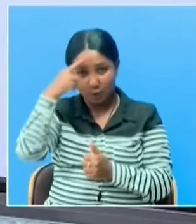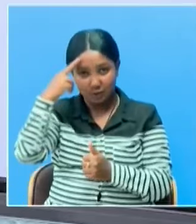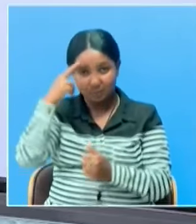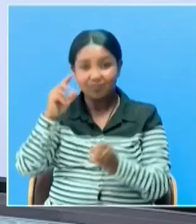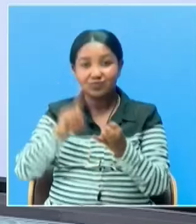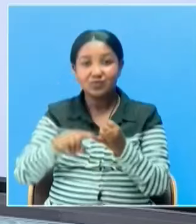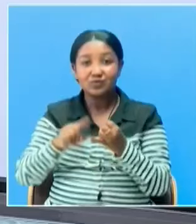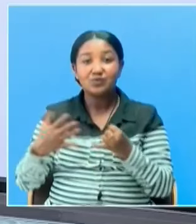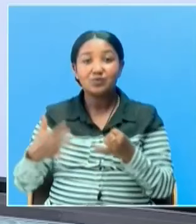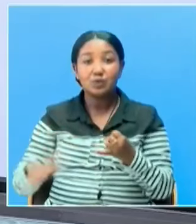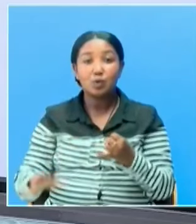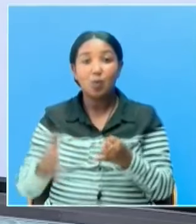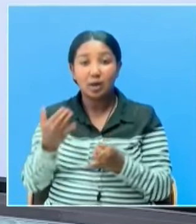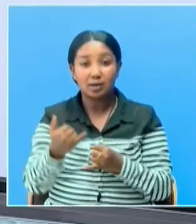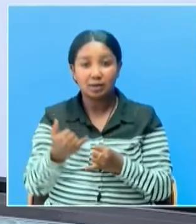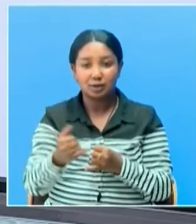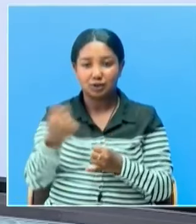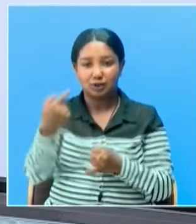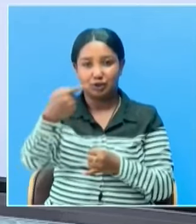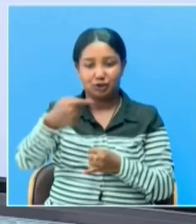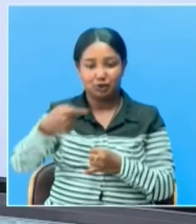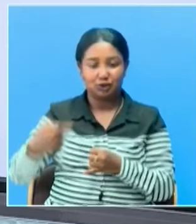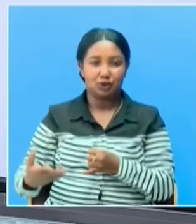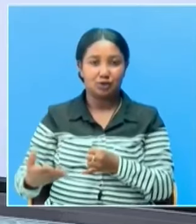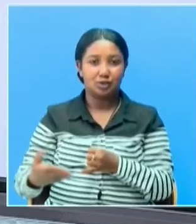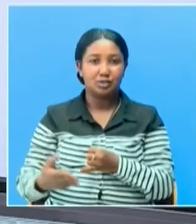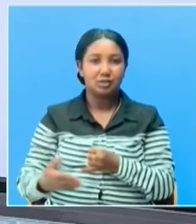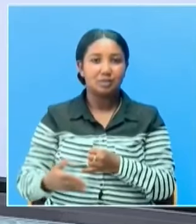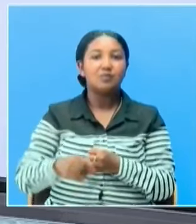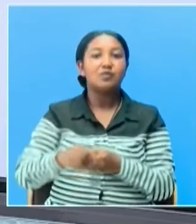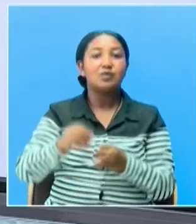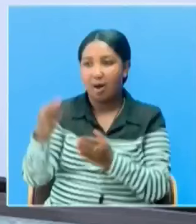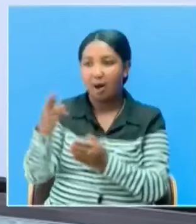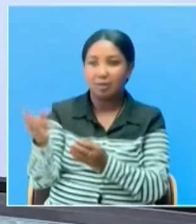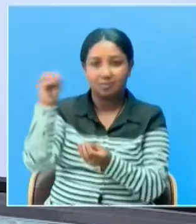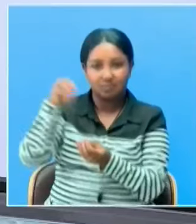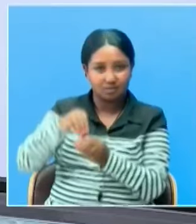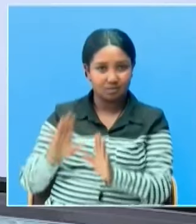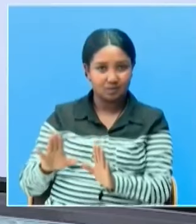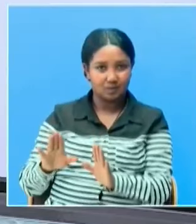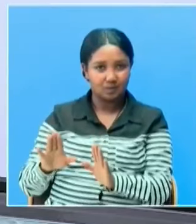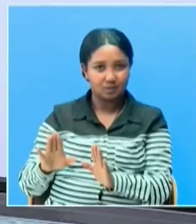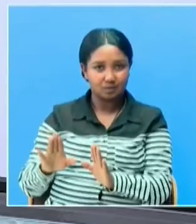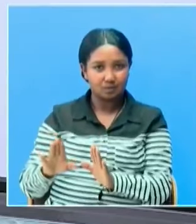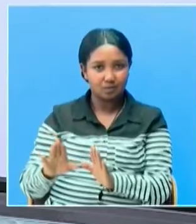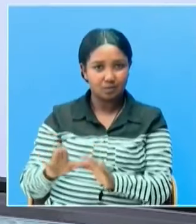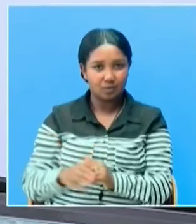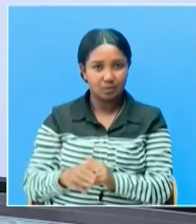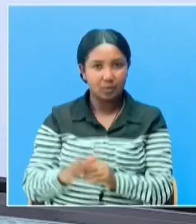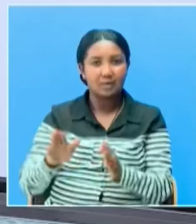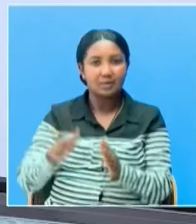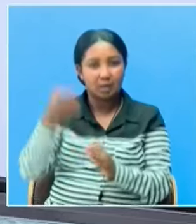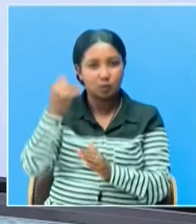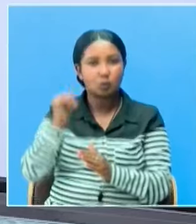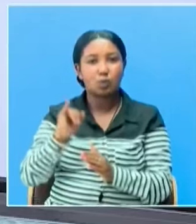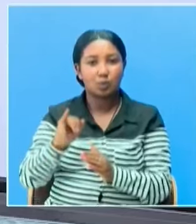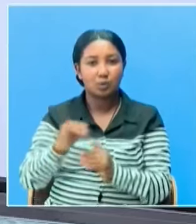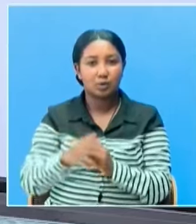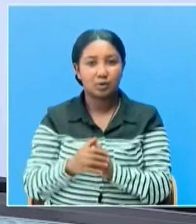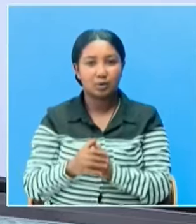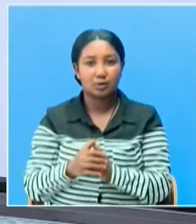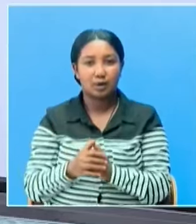in G. If it is ended in E, we have to add on R. Thank you. The next point will be about